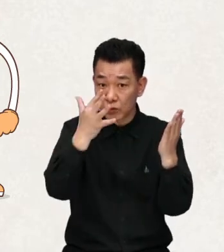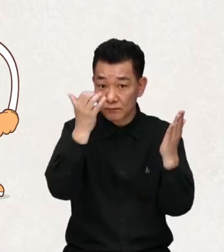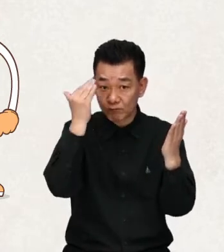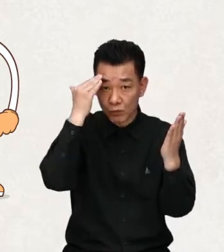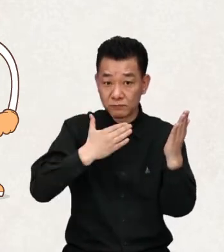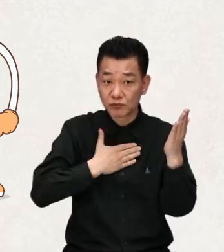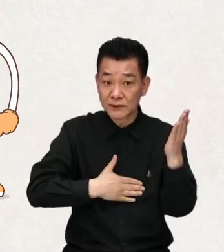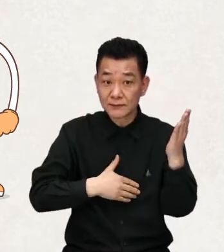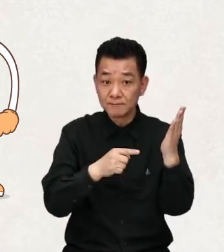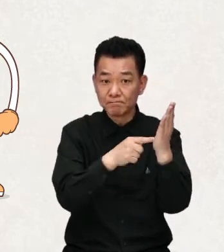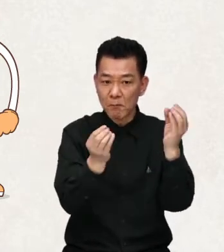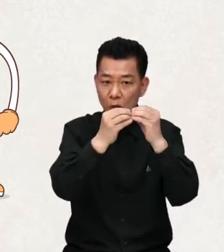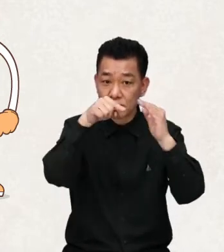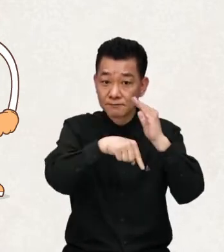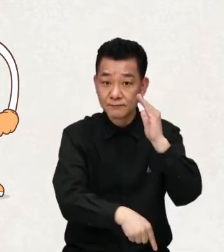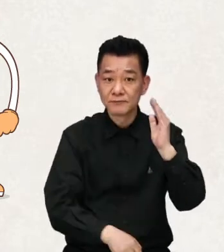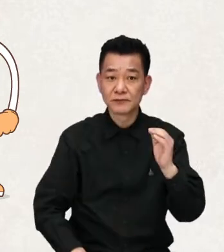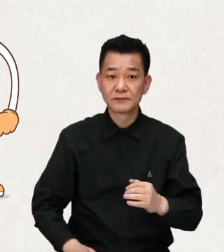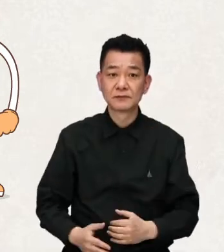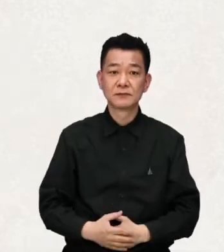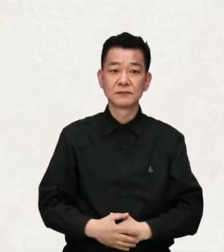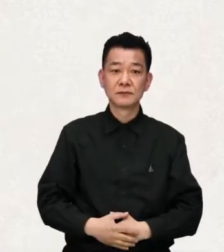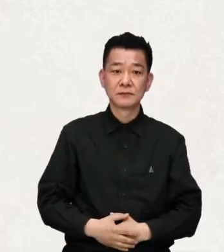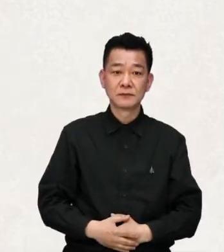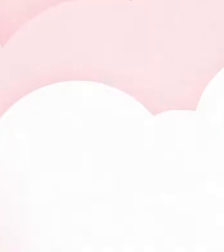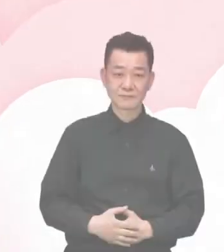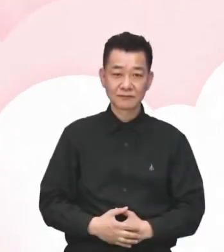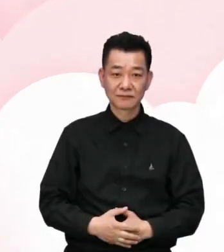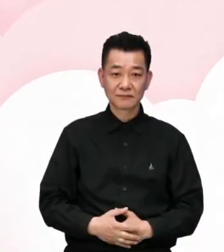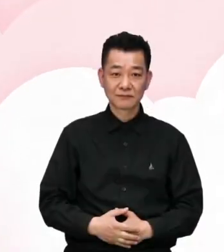of the optional protocol.